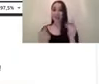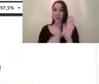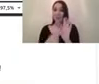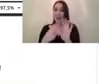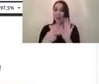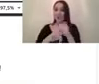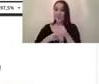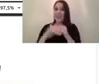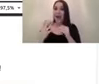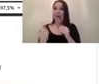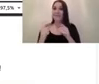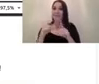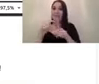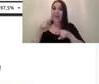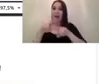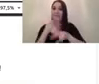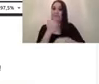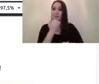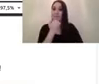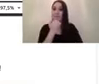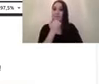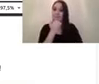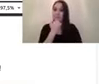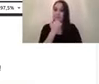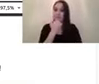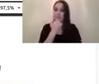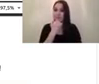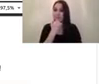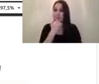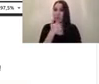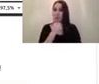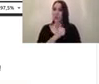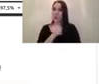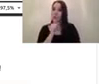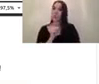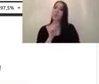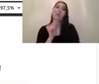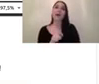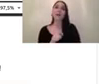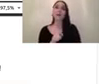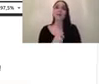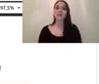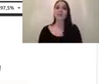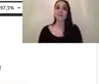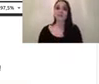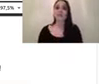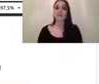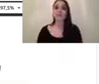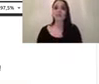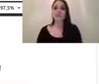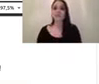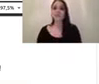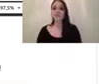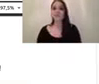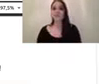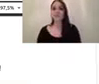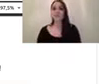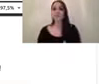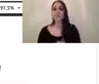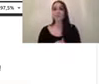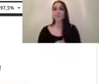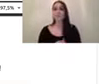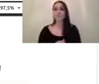number. So the lens aperture is your friend. Use it. A larger depth of field requires a